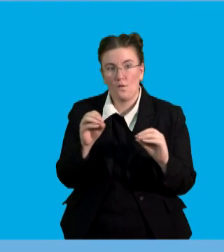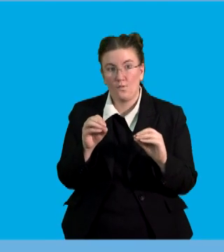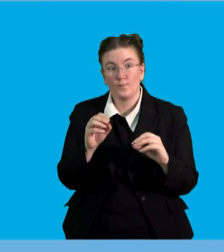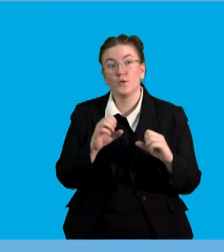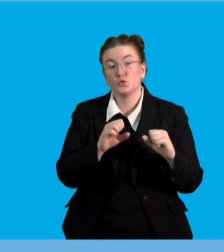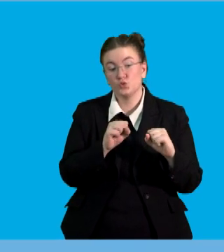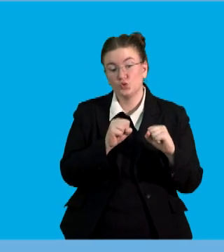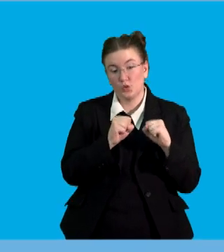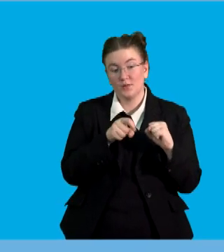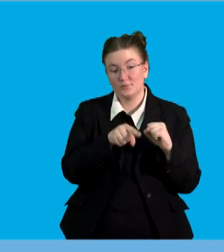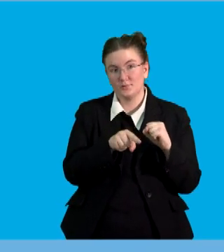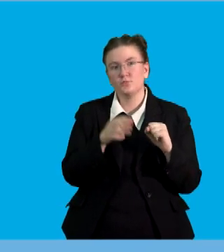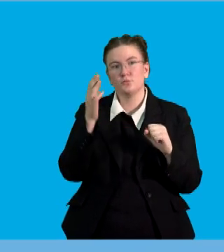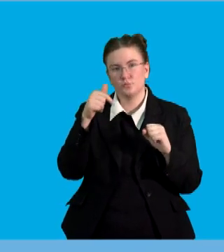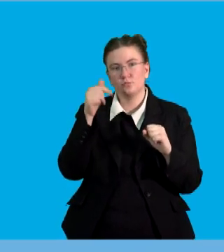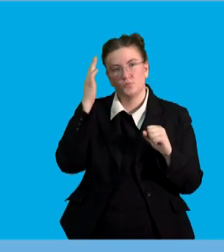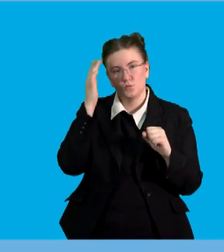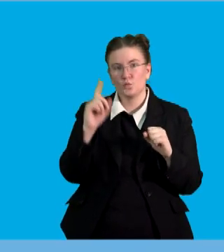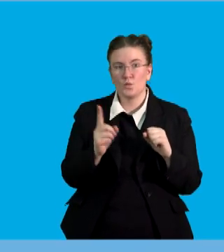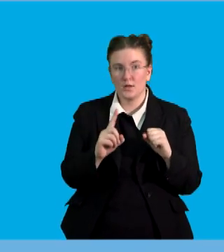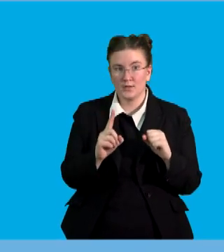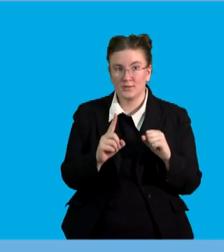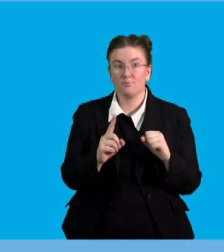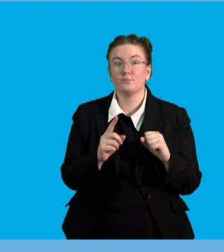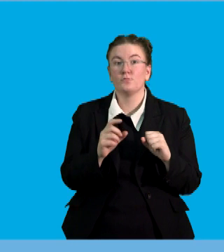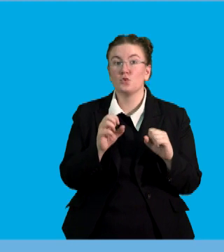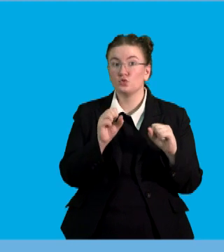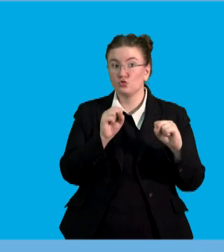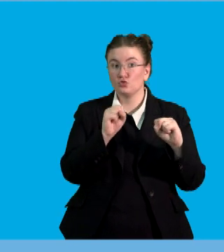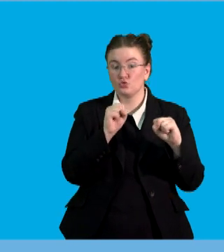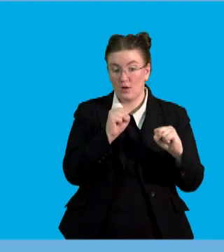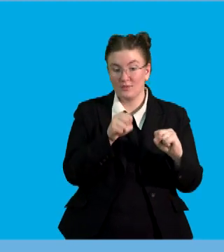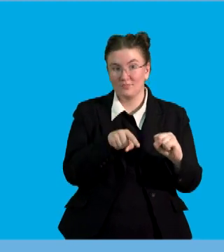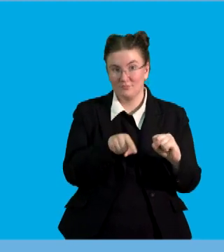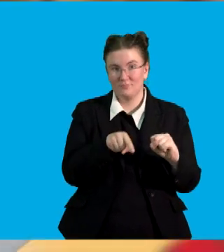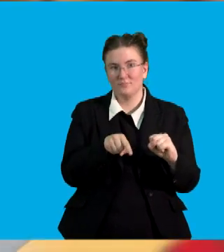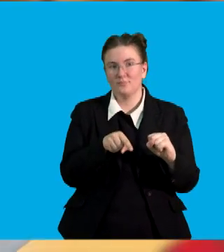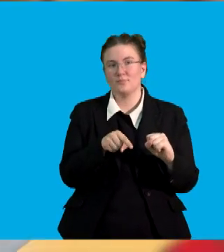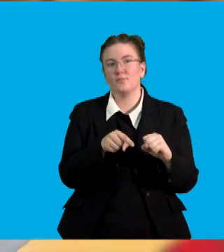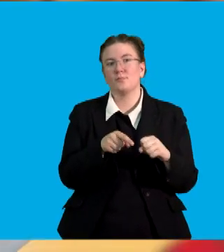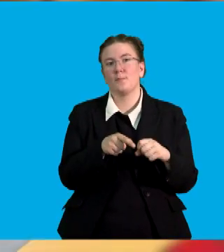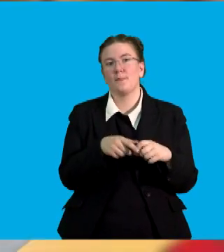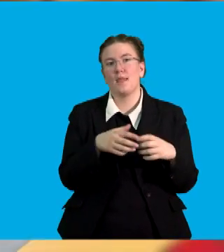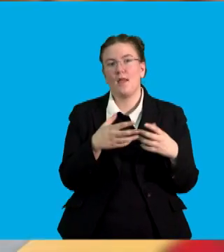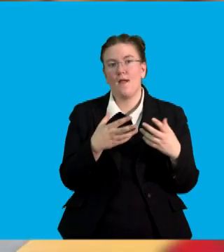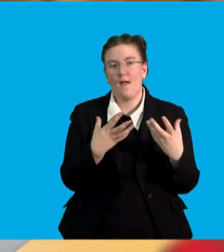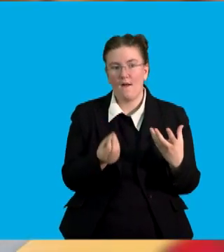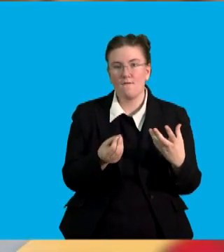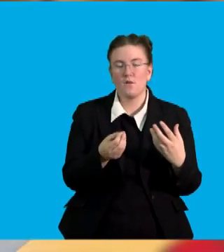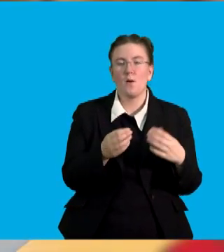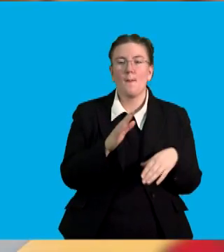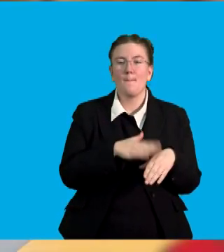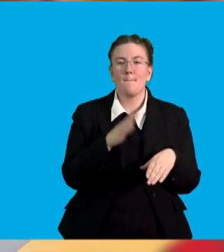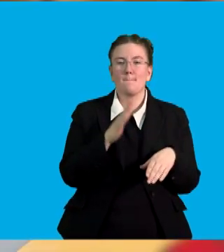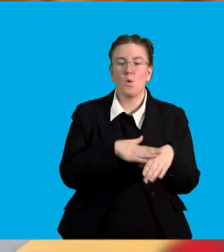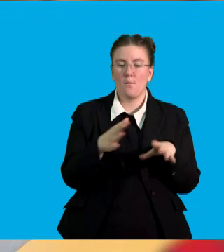the solids, we know that the forces of attraction between the particles of a solid, they are more greater as compared to the other